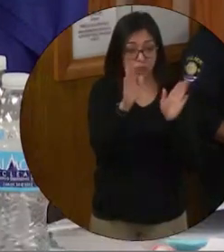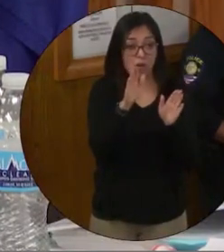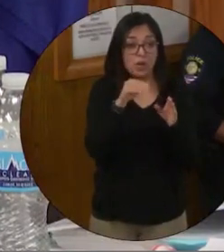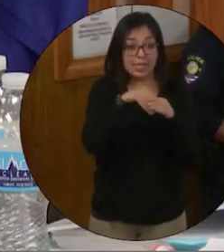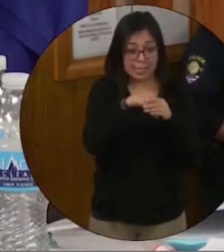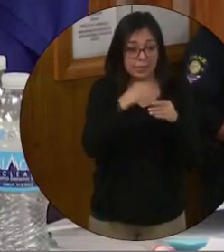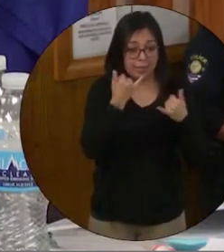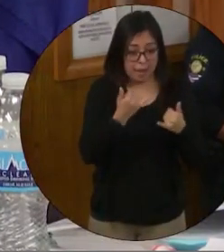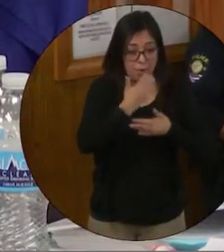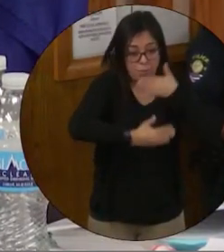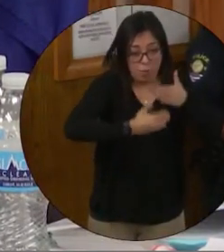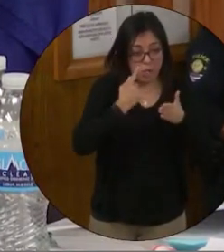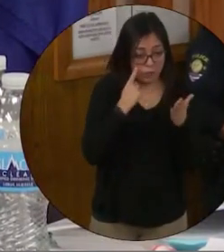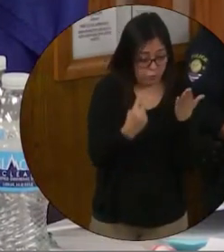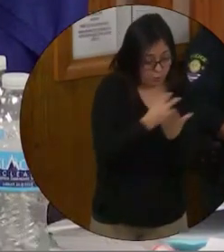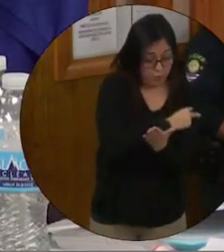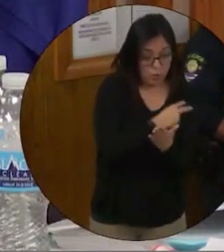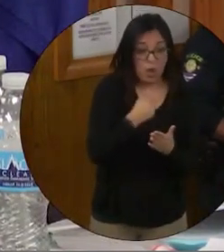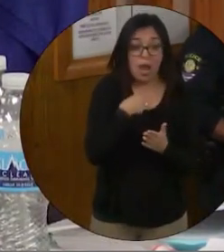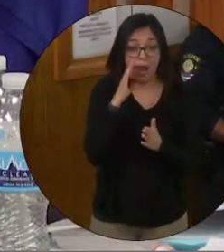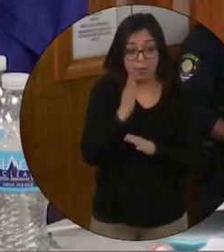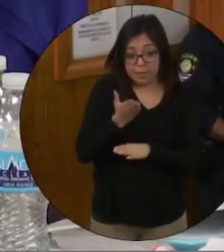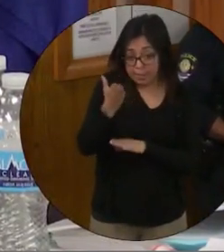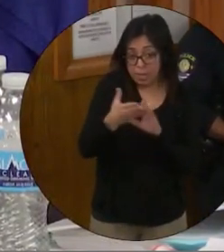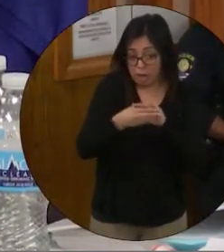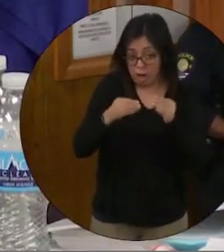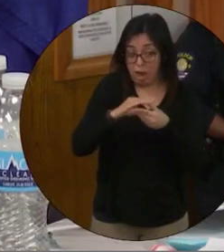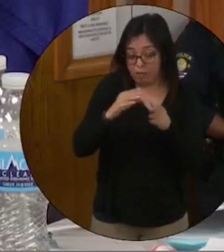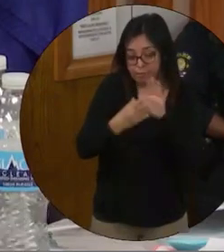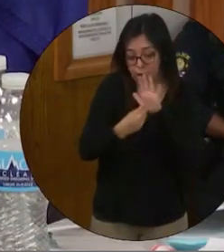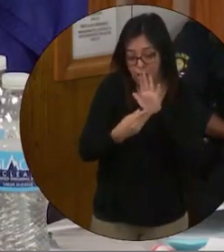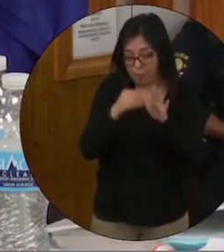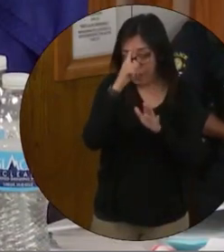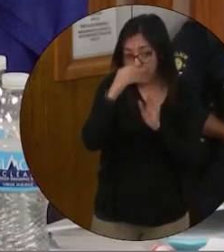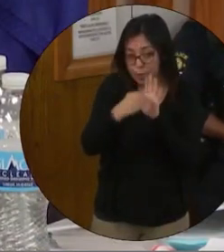process. I'm going to submit a copy of it for the record.